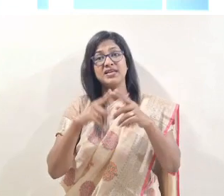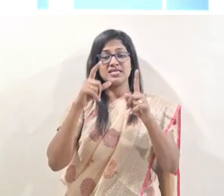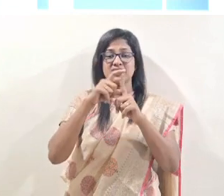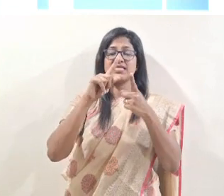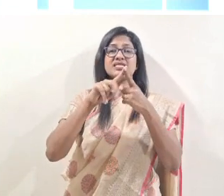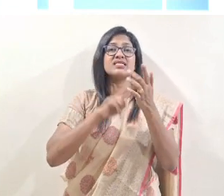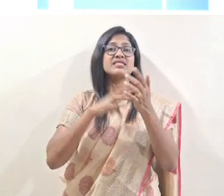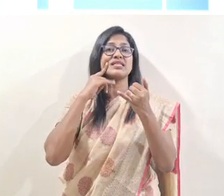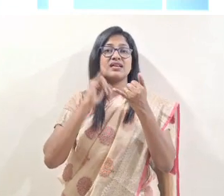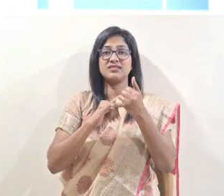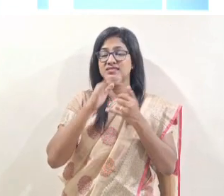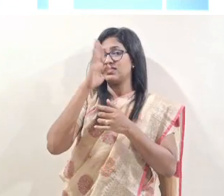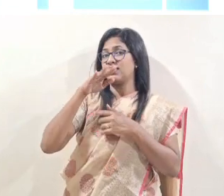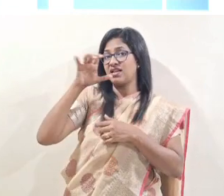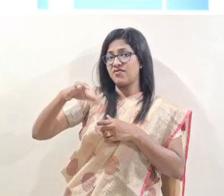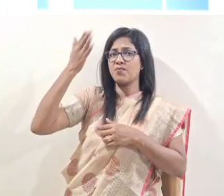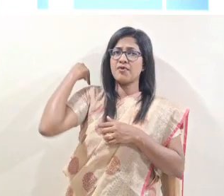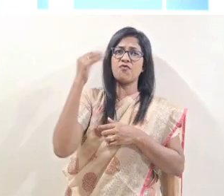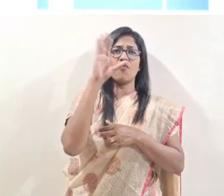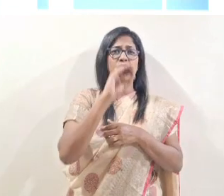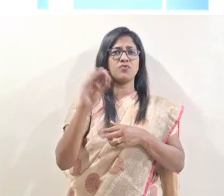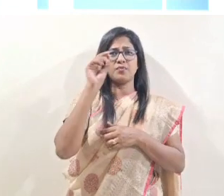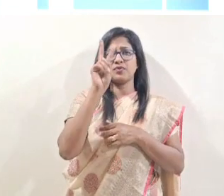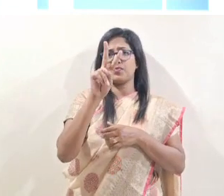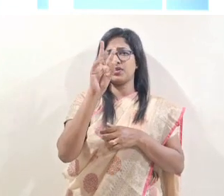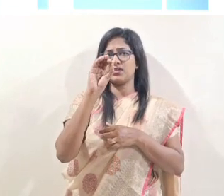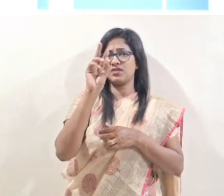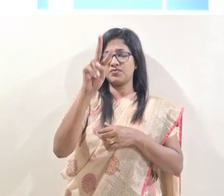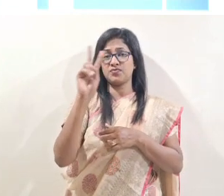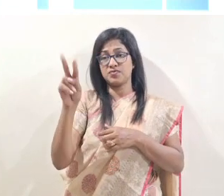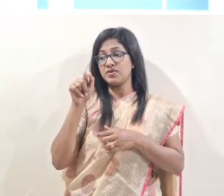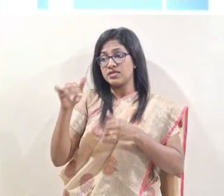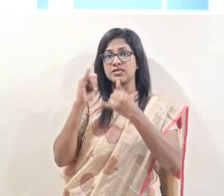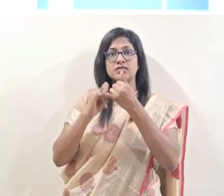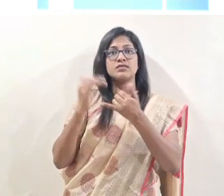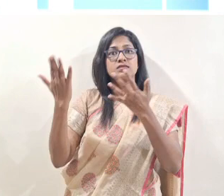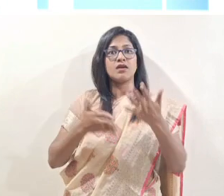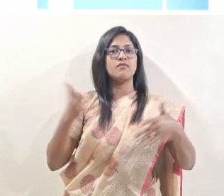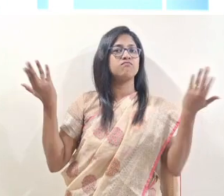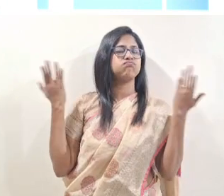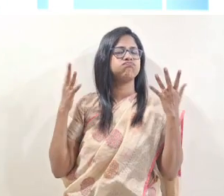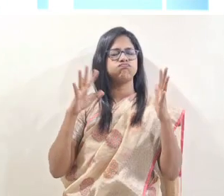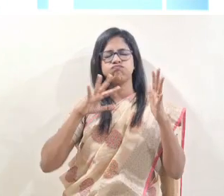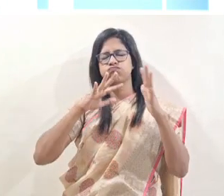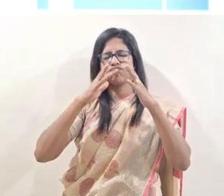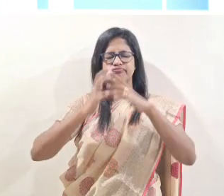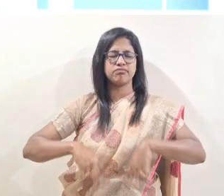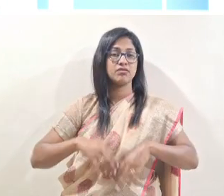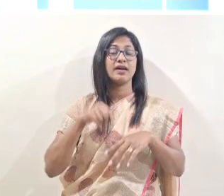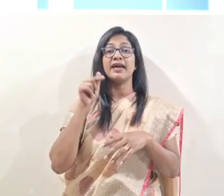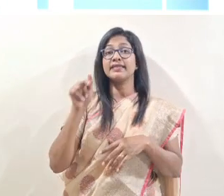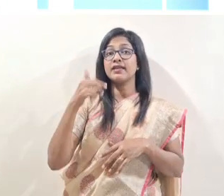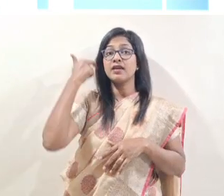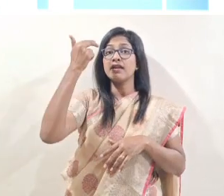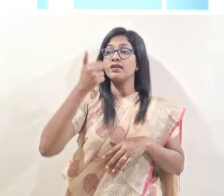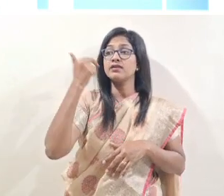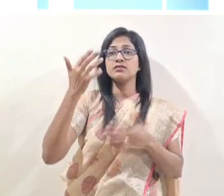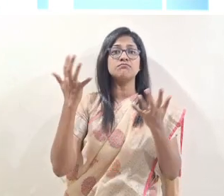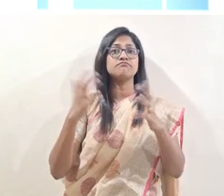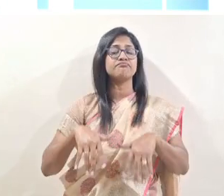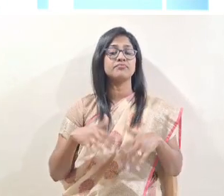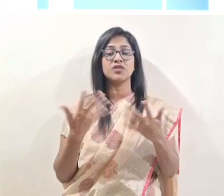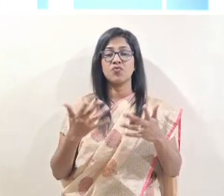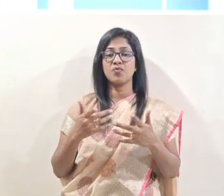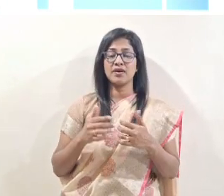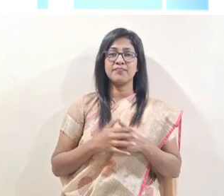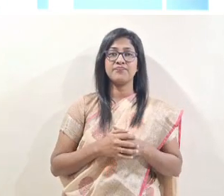in October 22 when the service was disrupted. Now, this was disrupted not because of an